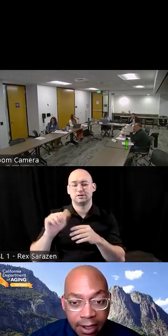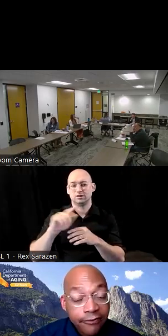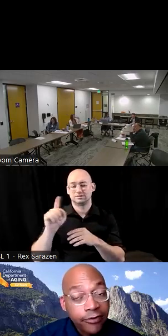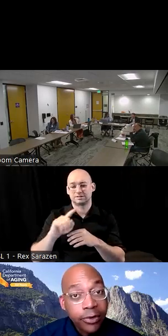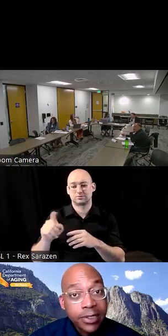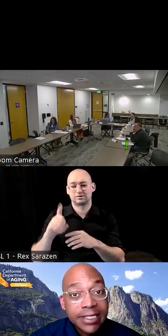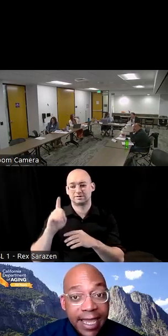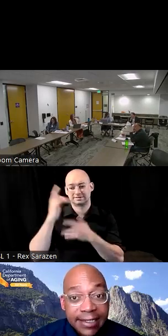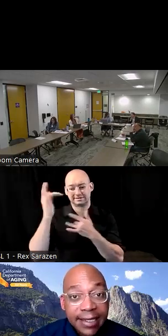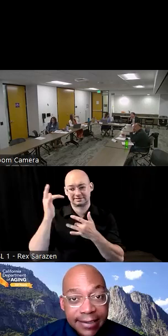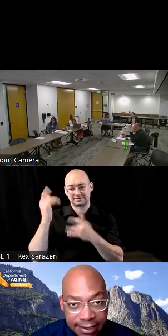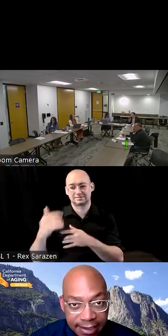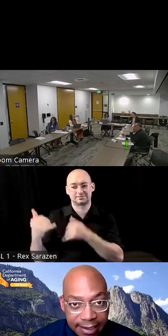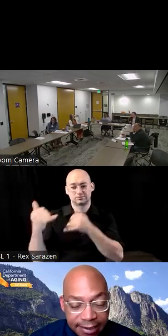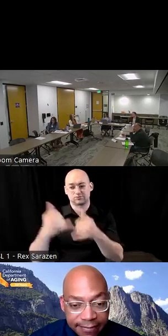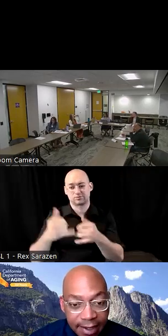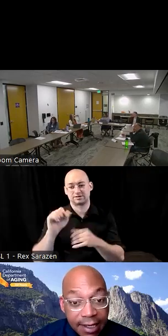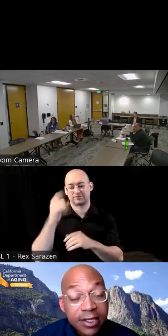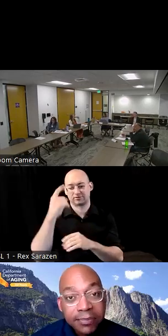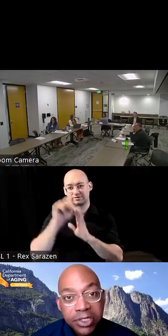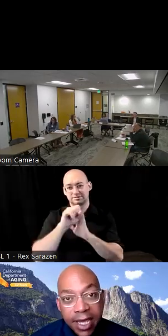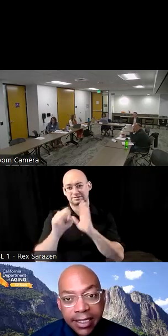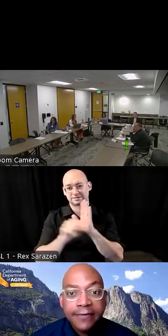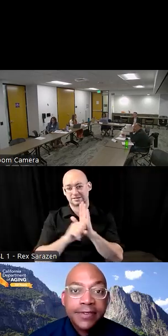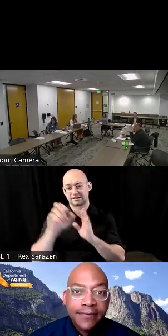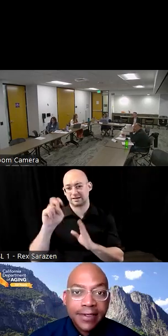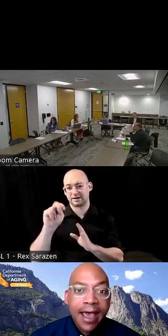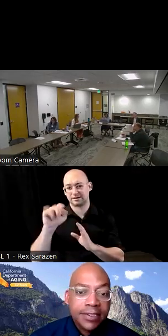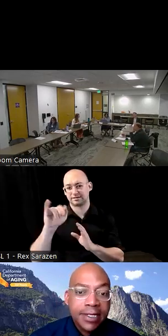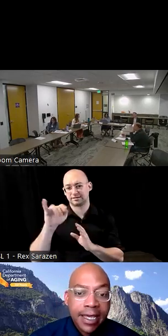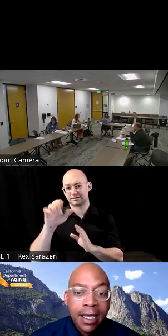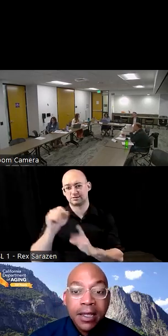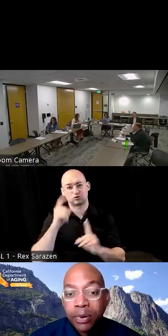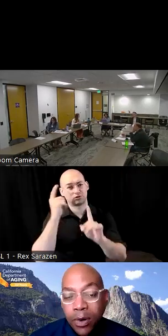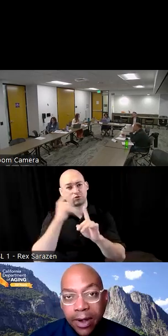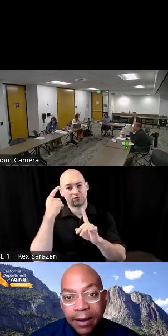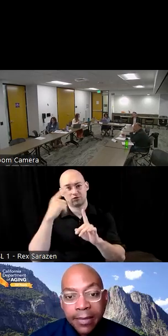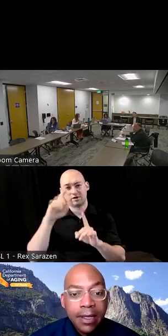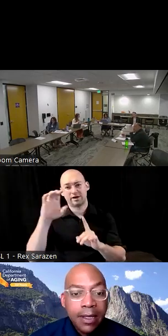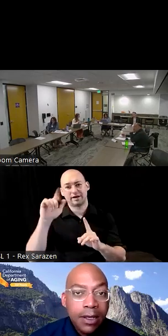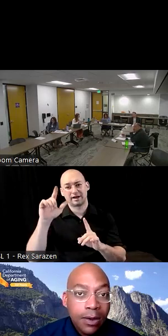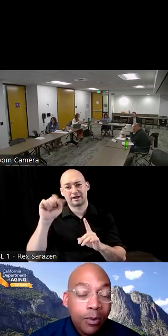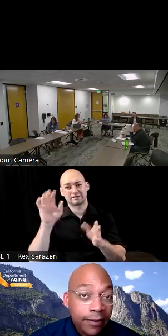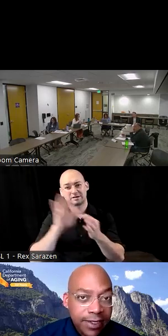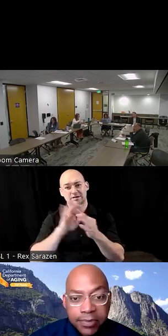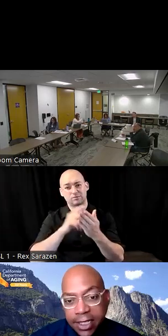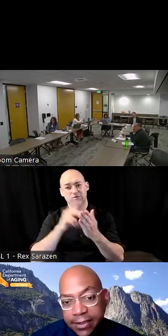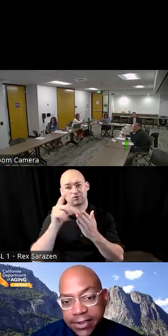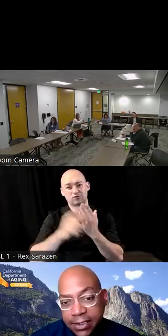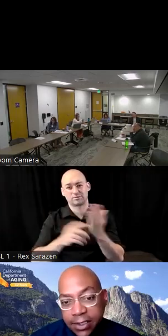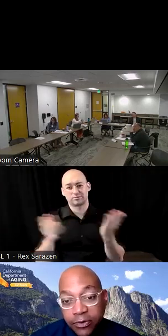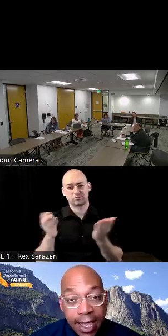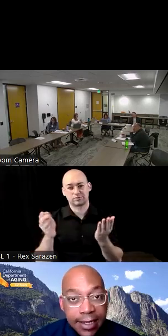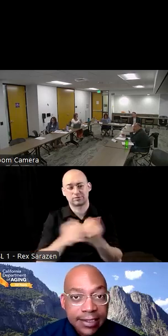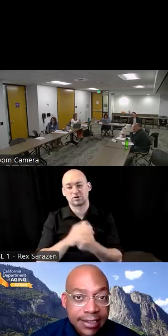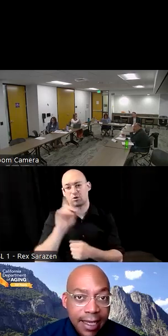grant for state entities. The objectives of the CALS Connect program, one of the objectives